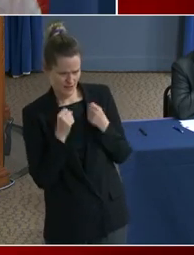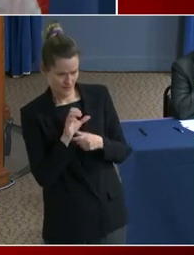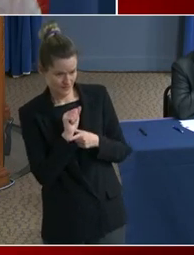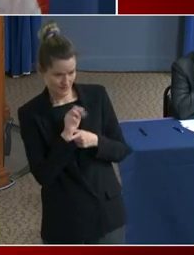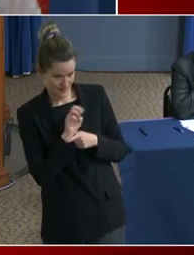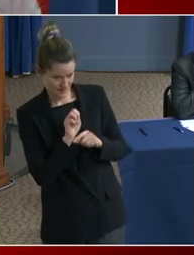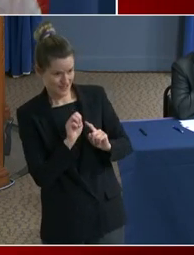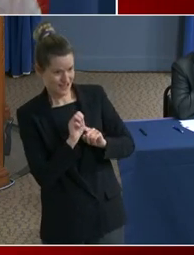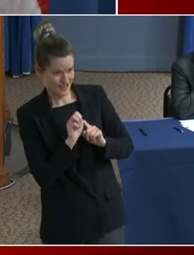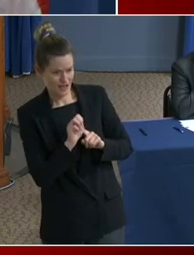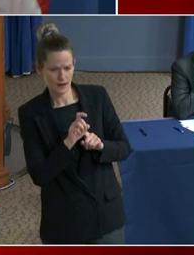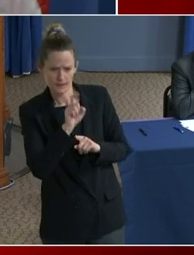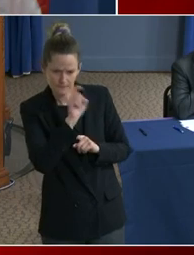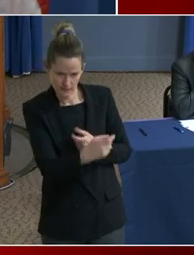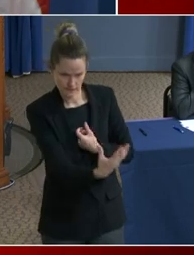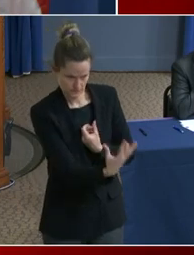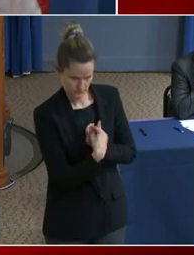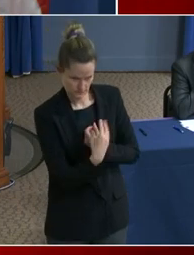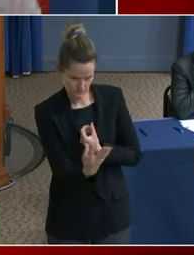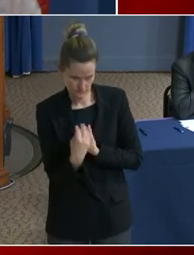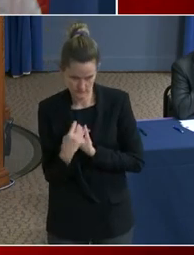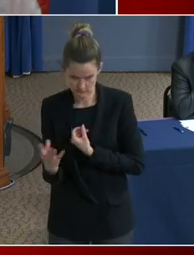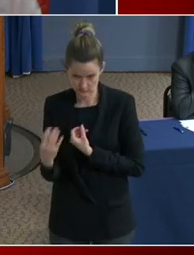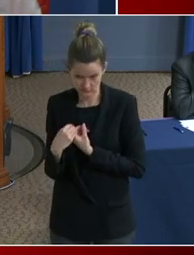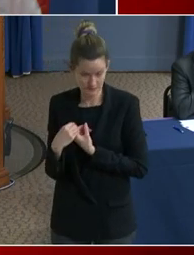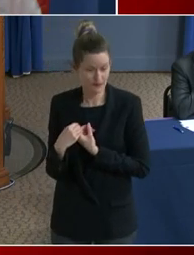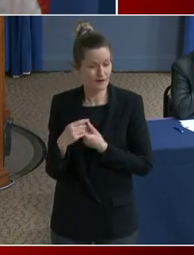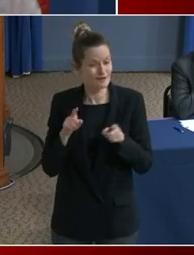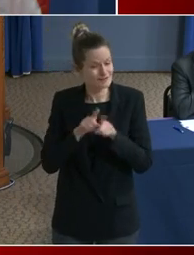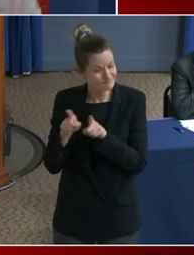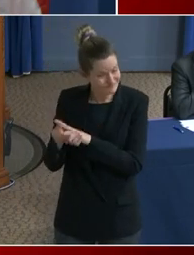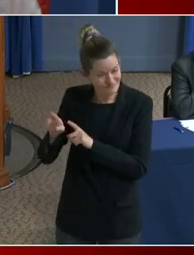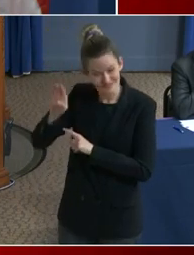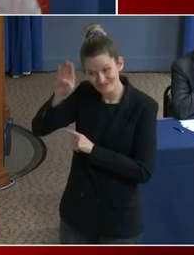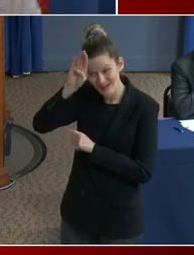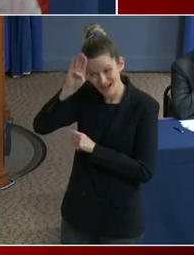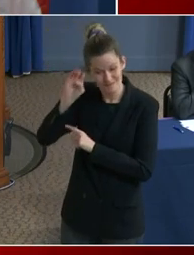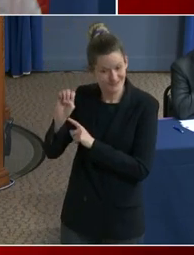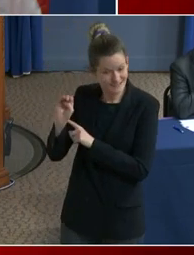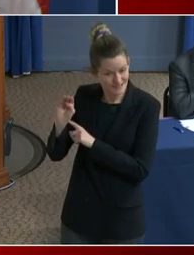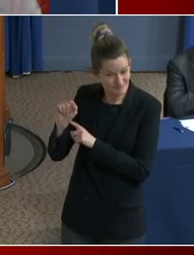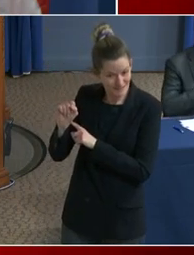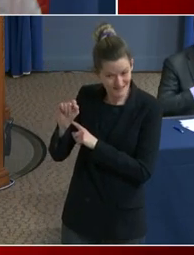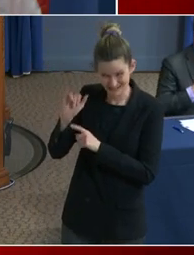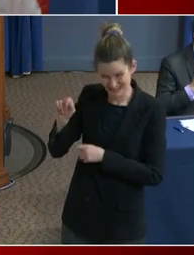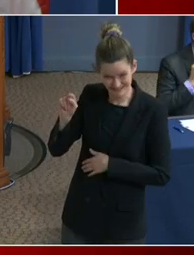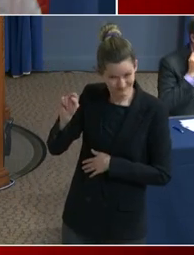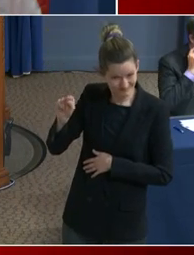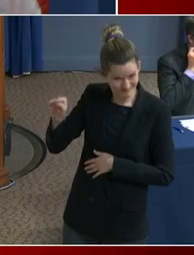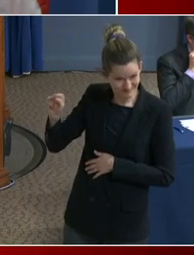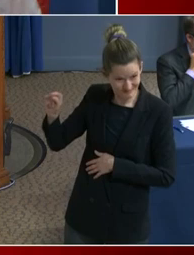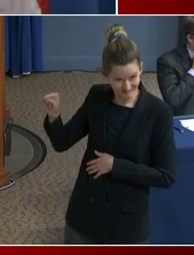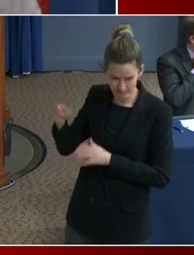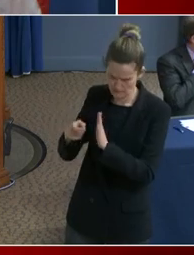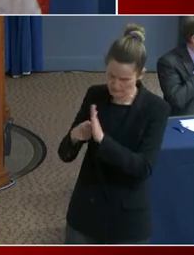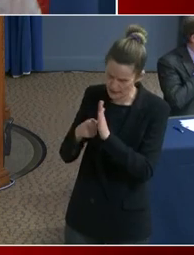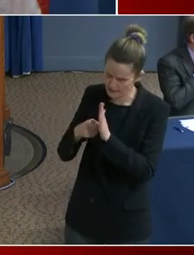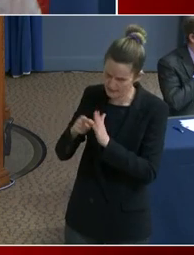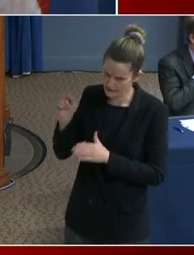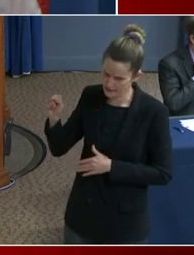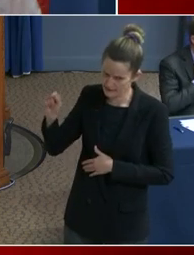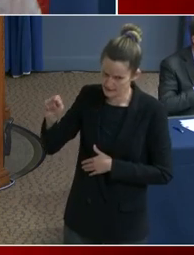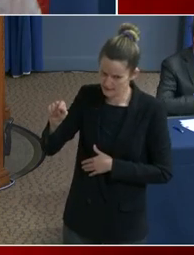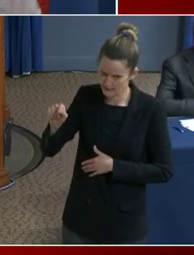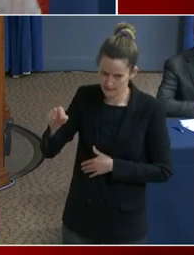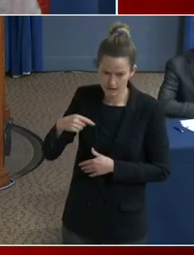including our fire and EMS. So those people are mandated. We haven't rolled it back. We haven't